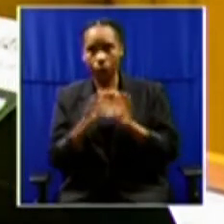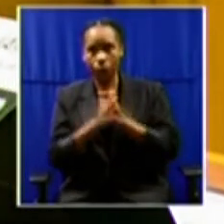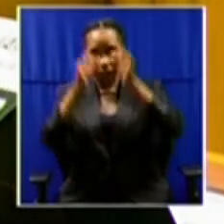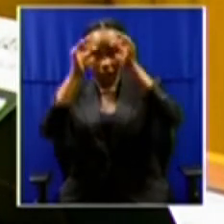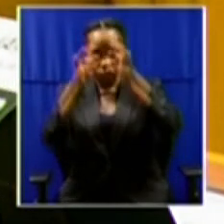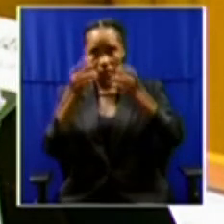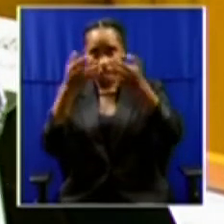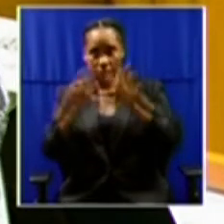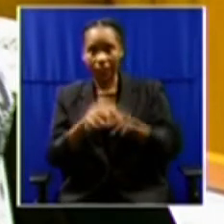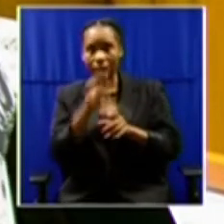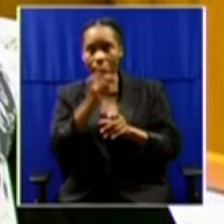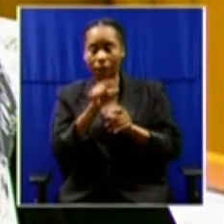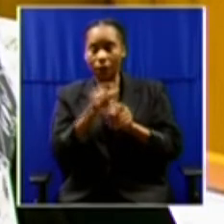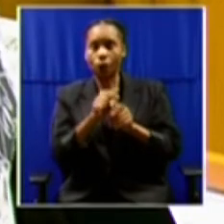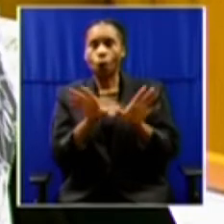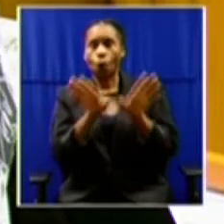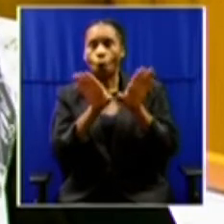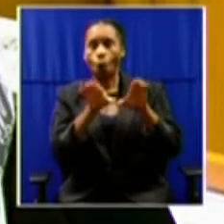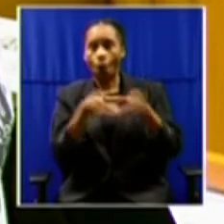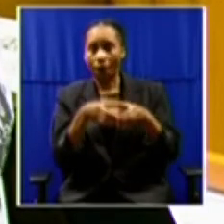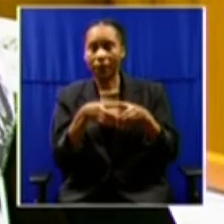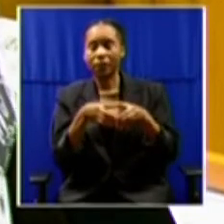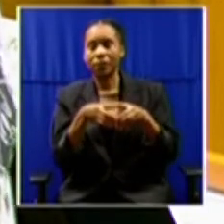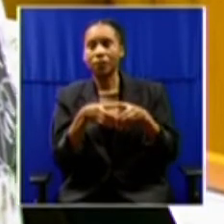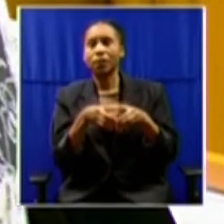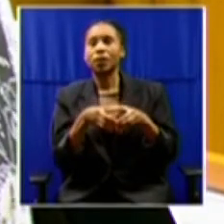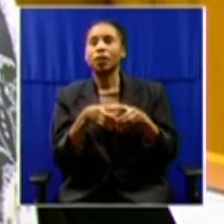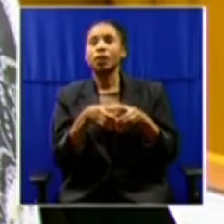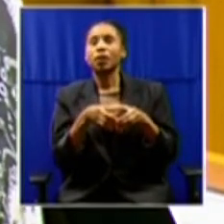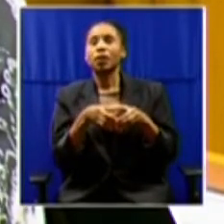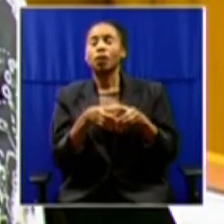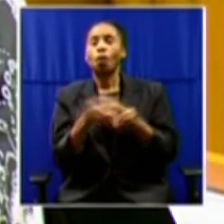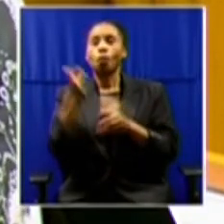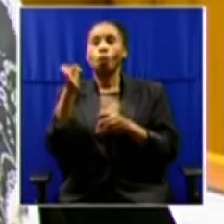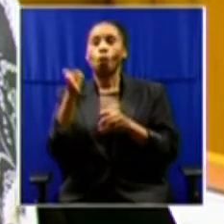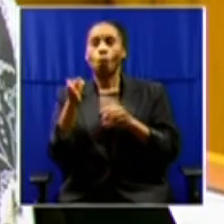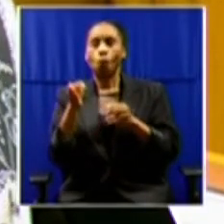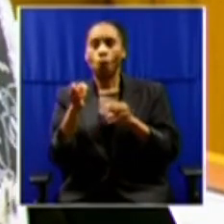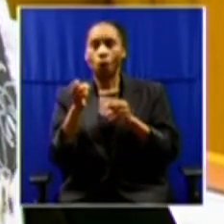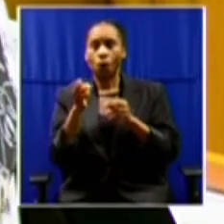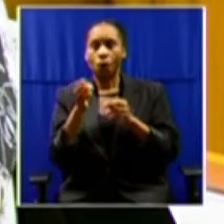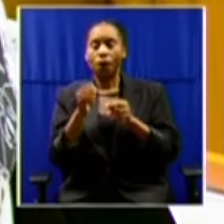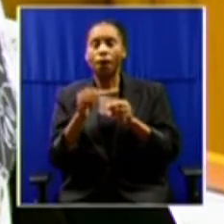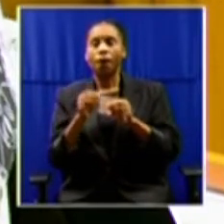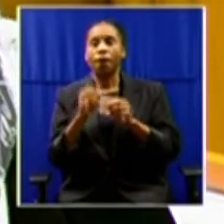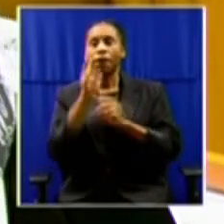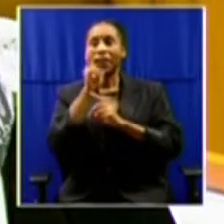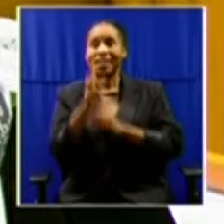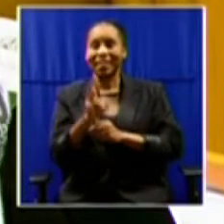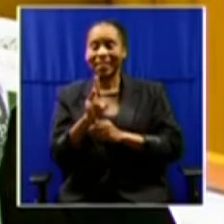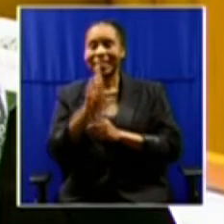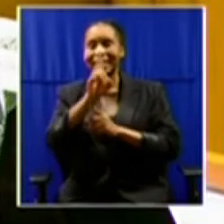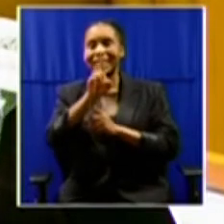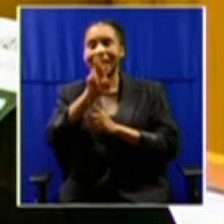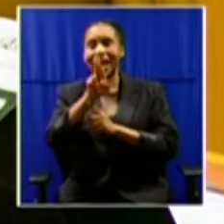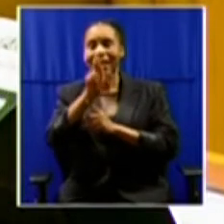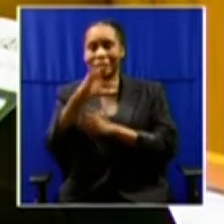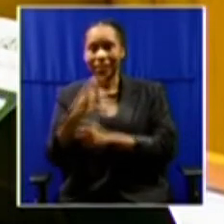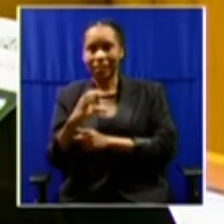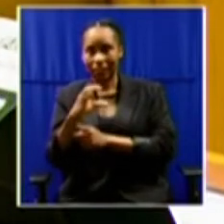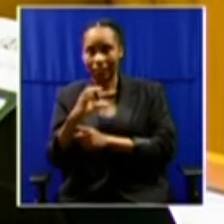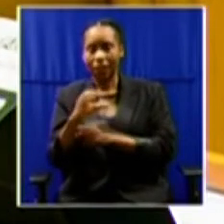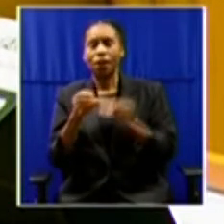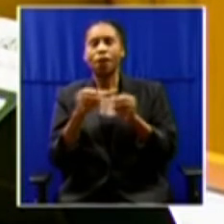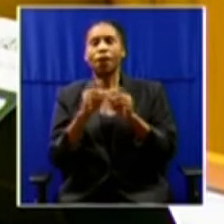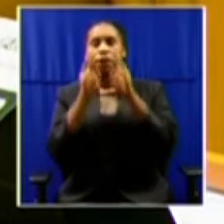Committee on Defense to go and visit the Democratic Republic of Congo, to visit the members